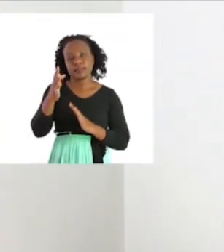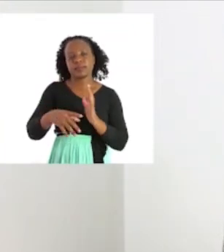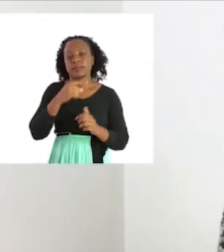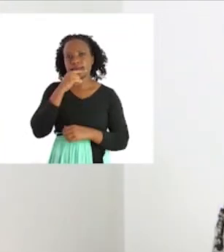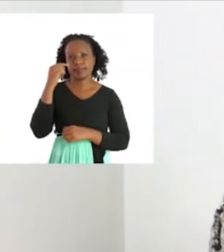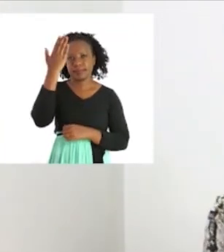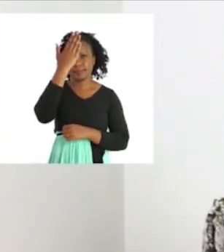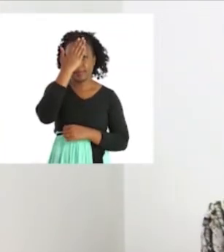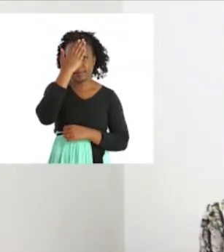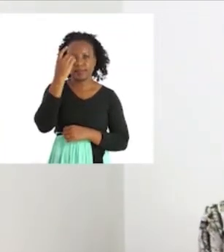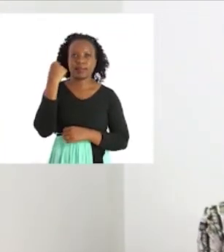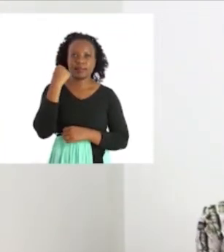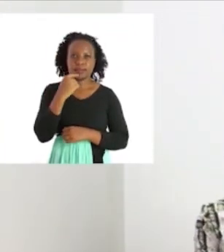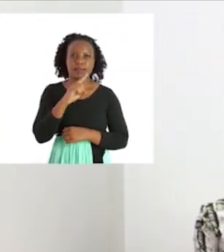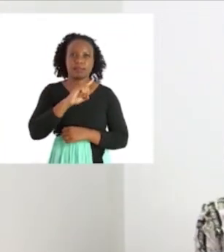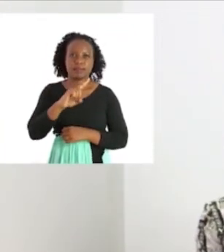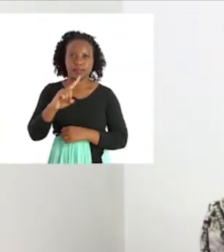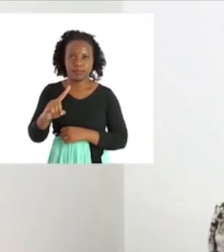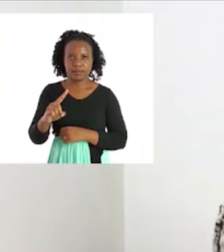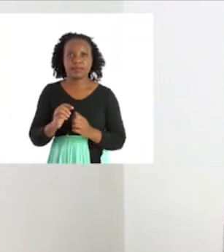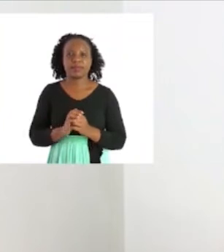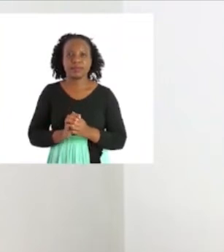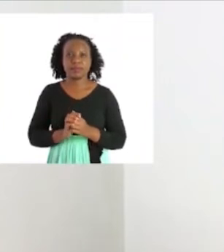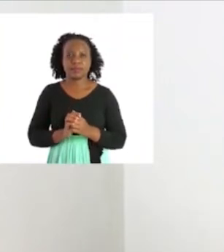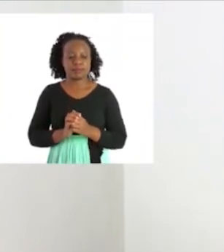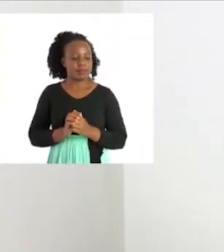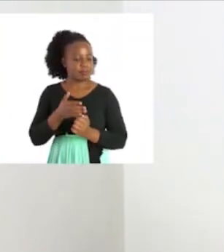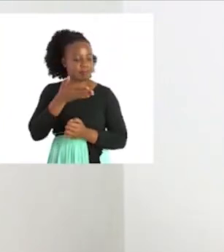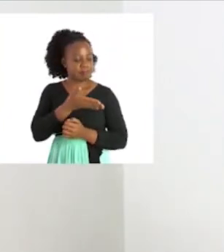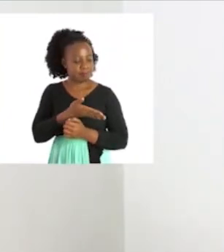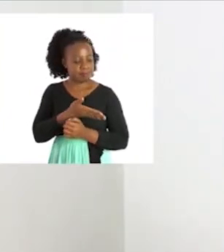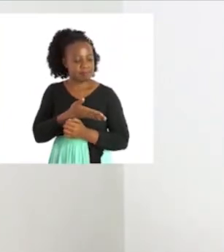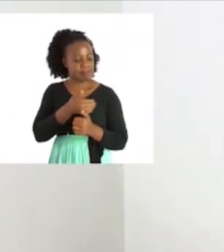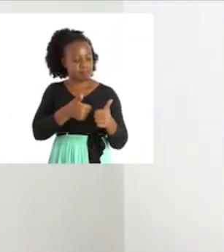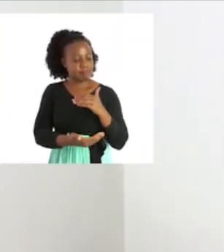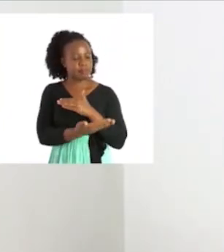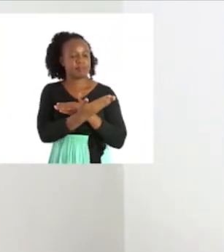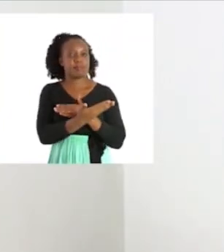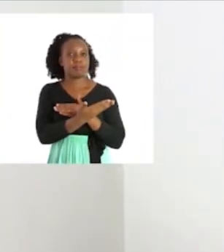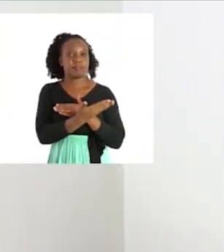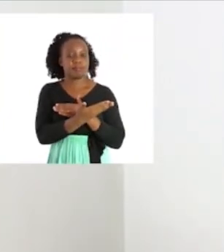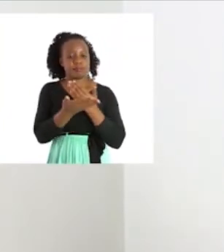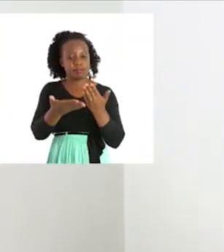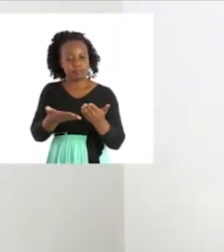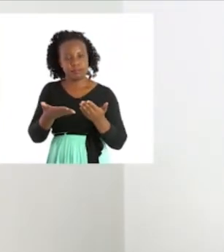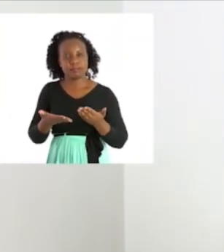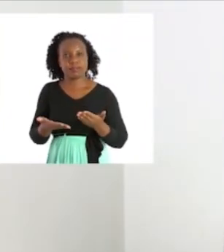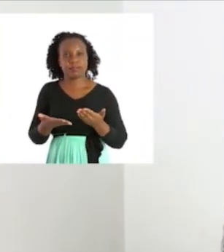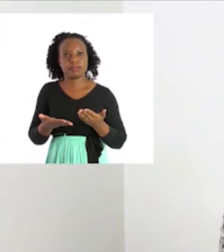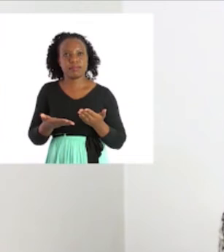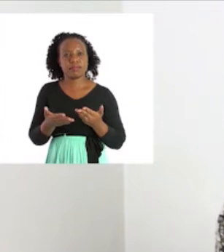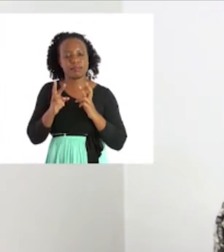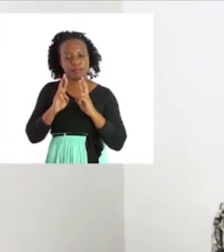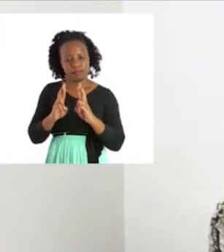and I'll be your English teacher for today. In my class, I have Chanel. Chanel, good morning and welcome back. I